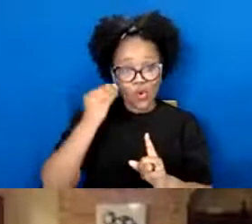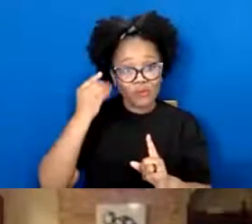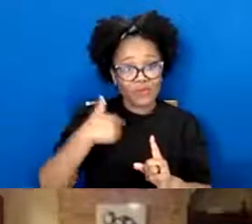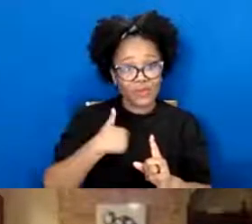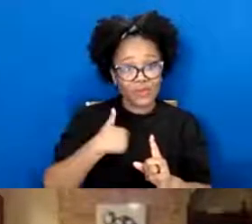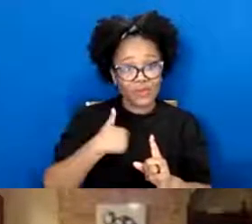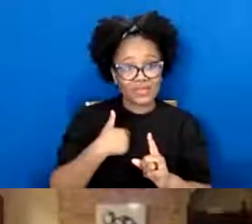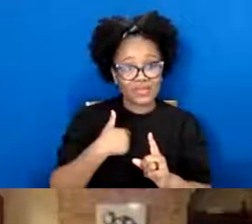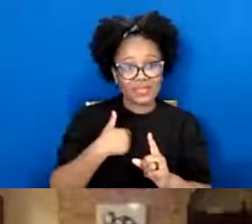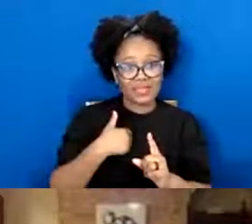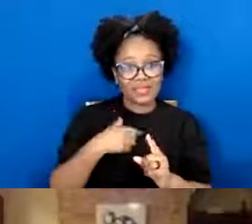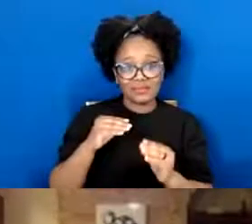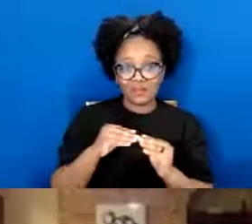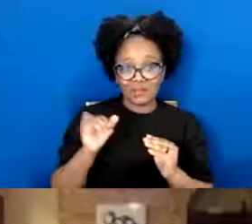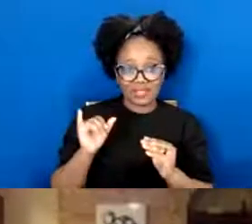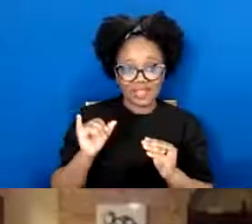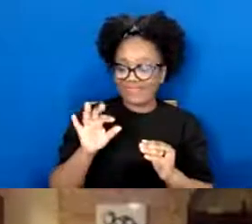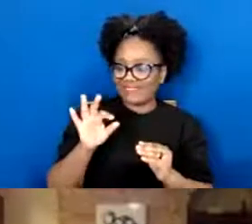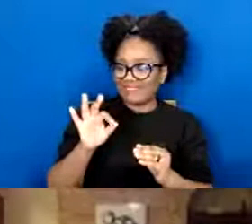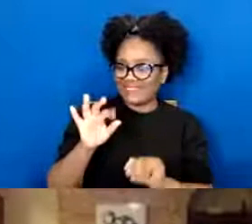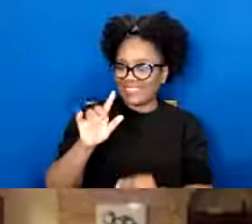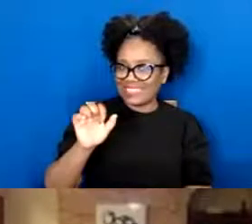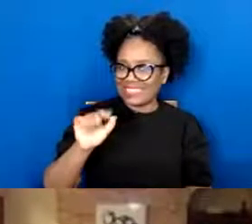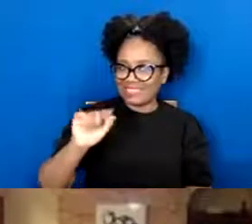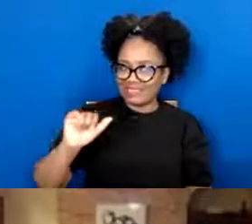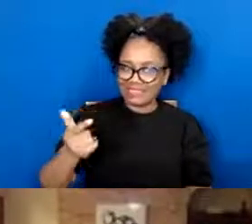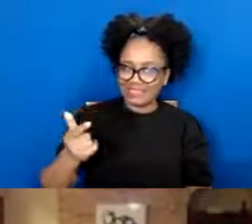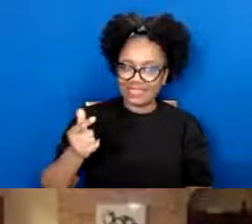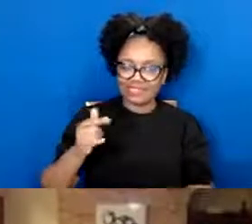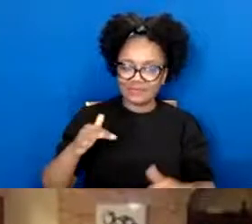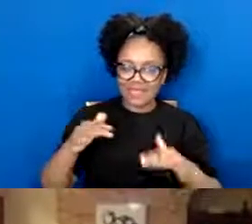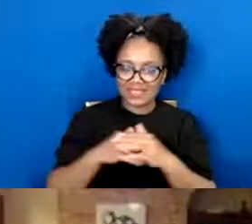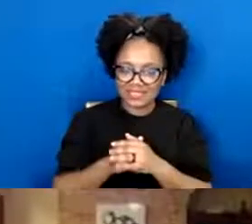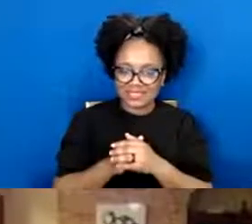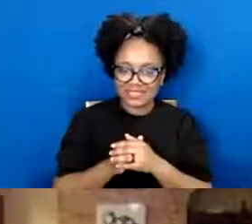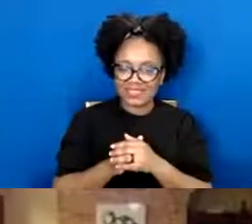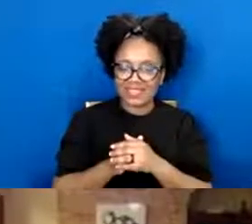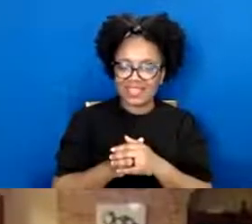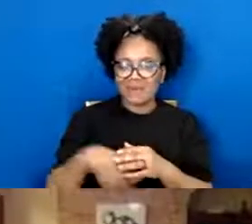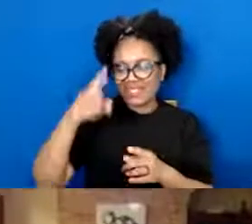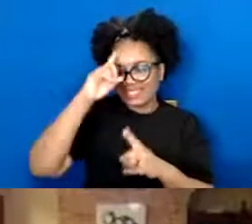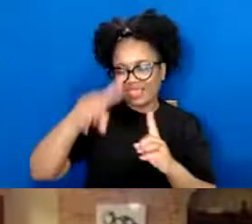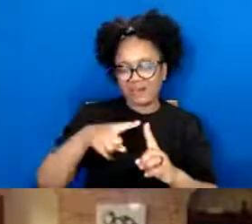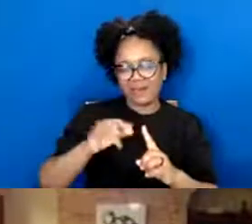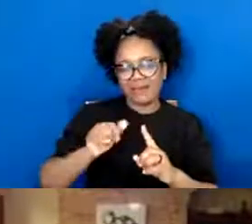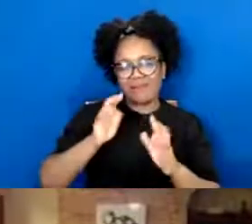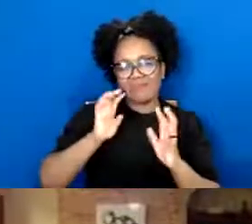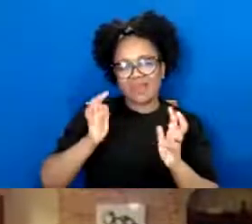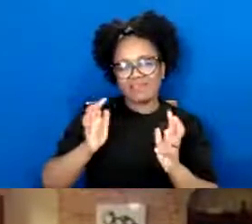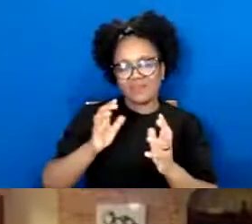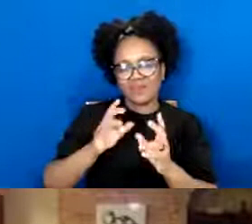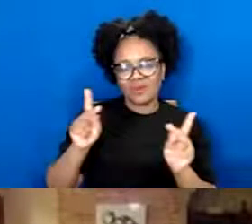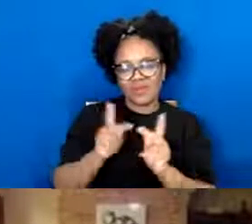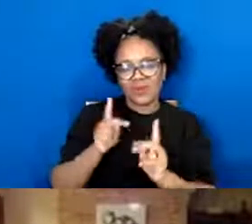fleeting space. Yeah. I'm writing about home specifically as this basketball court that I would visit when I first moved to the place I guess I consider